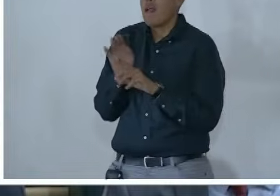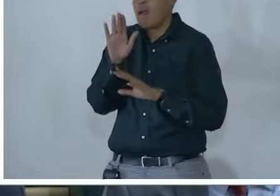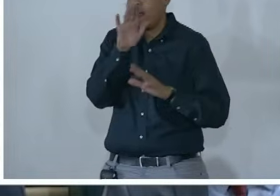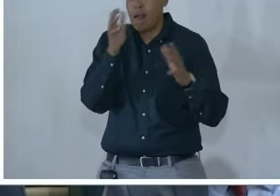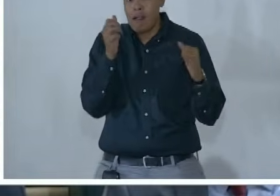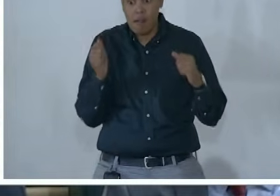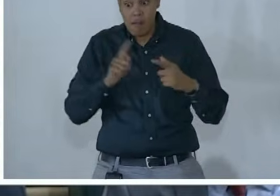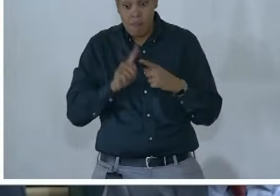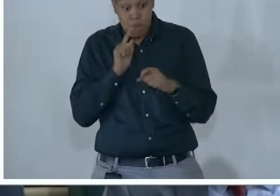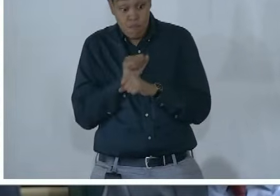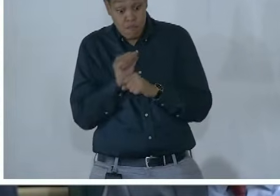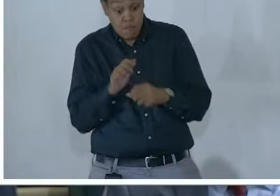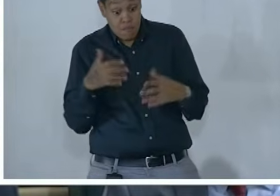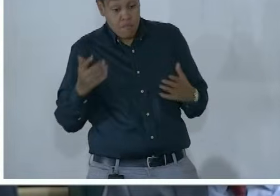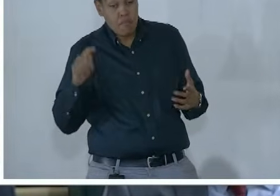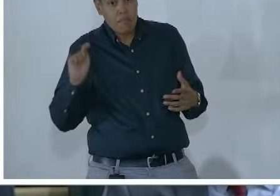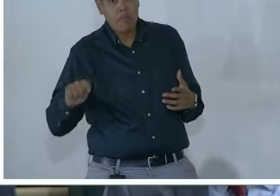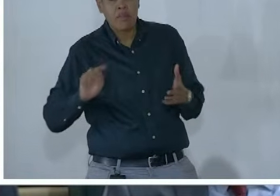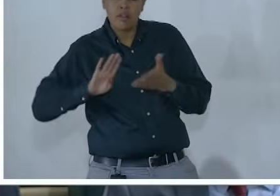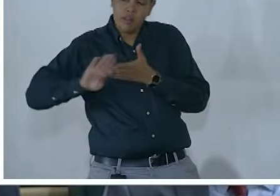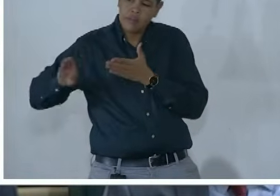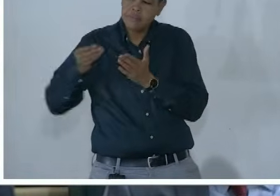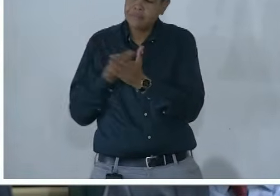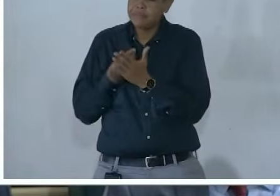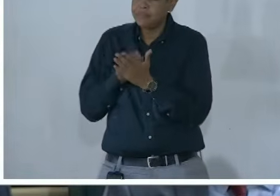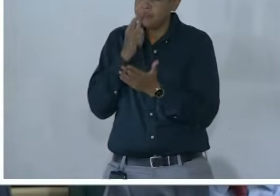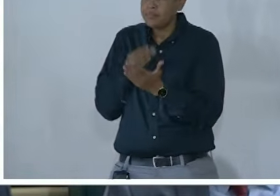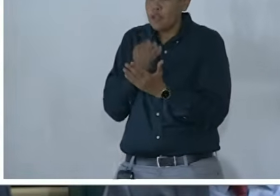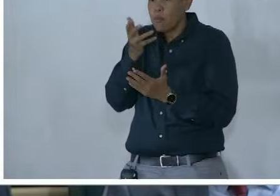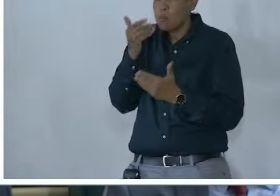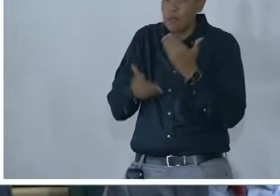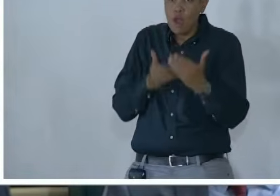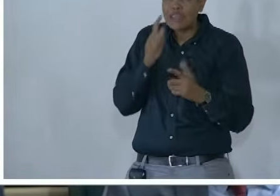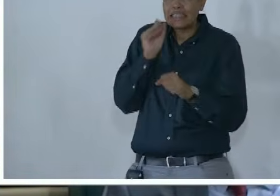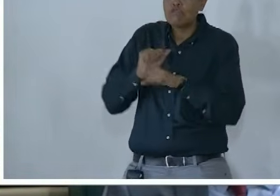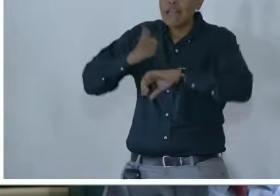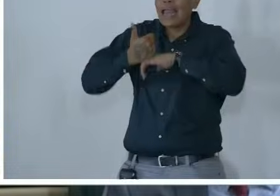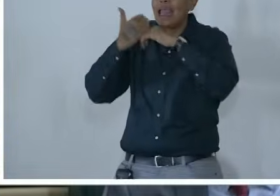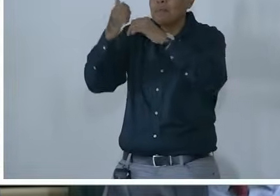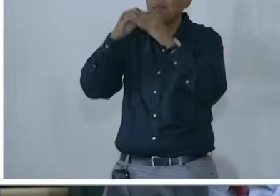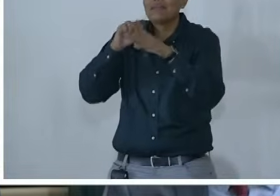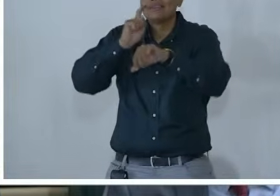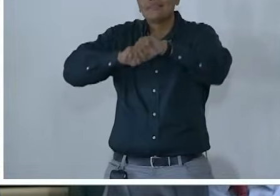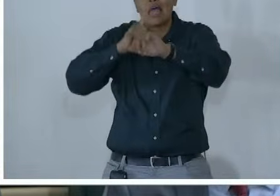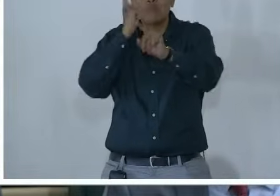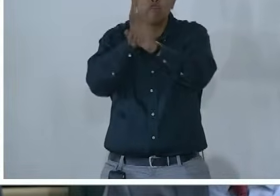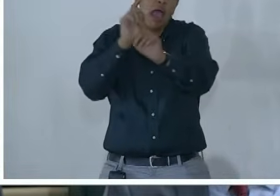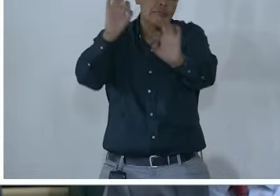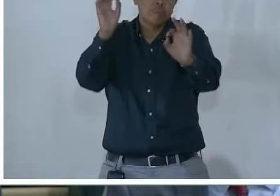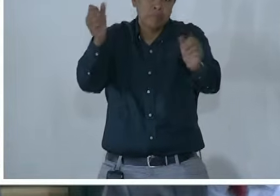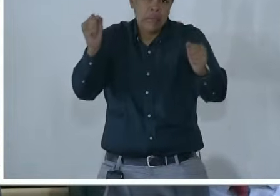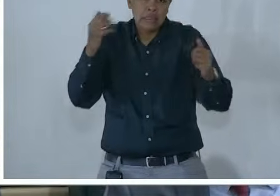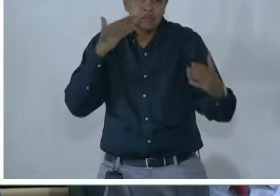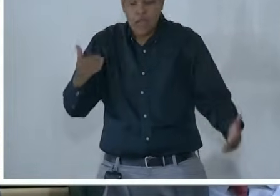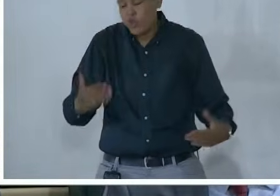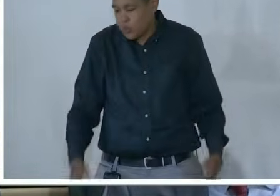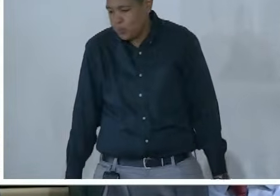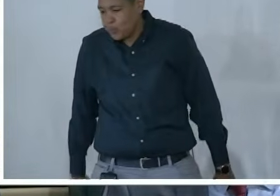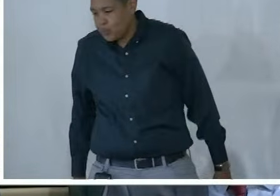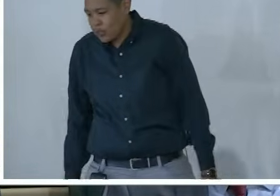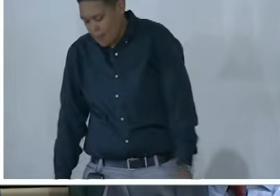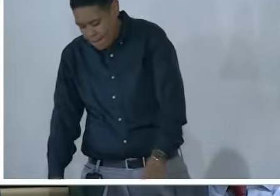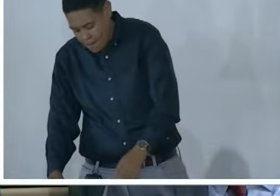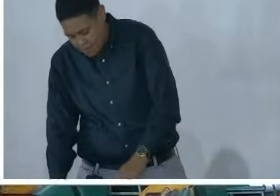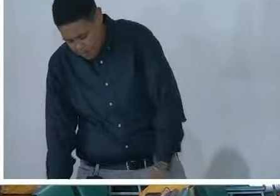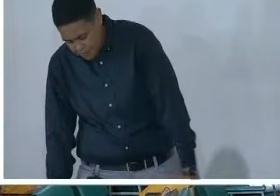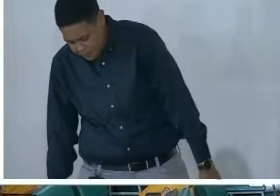and ensuring that the set-aside for procurement is implemented in a timely fashion. Thank you. Thank